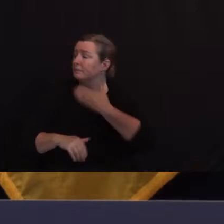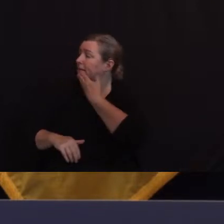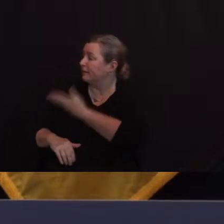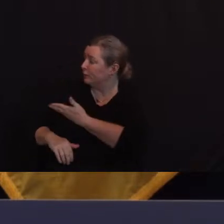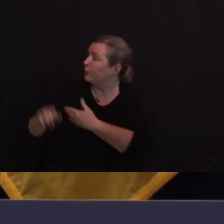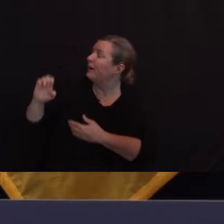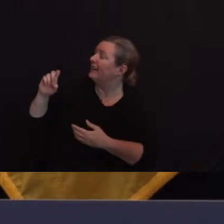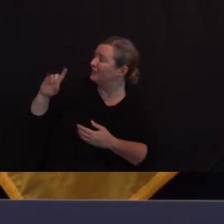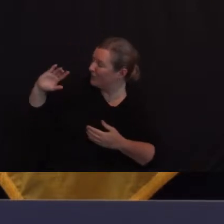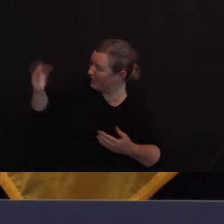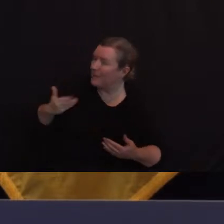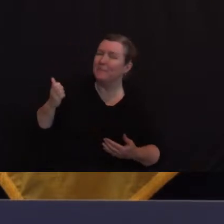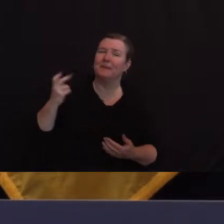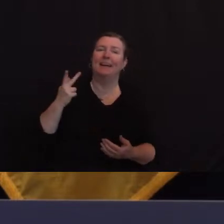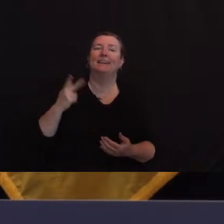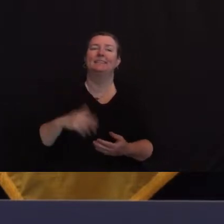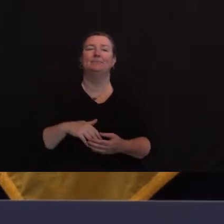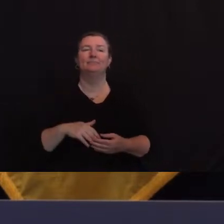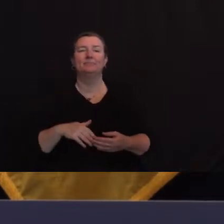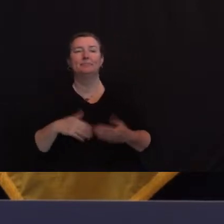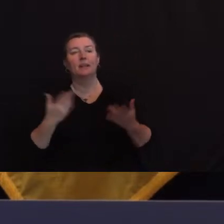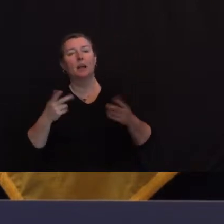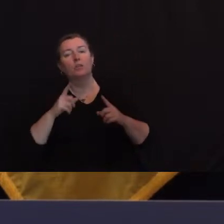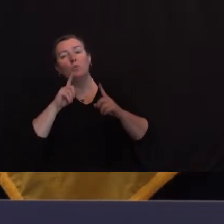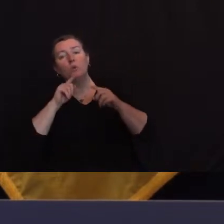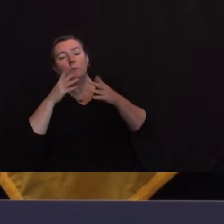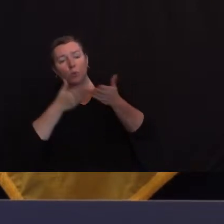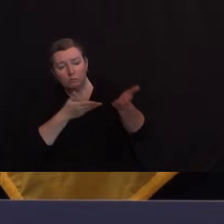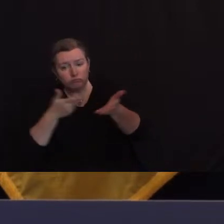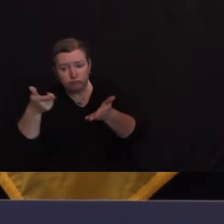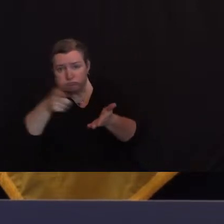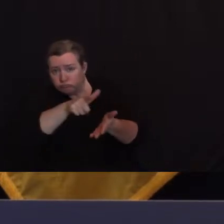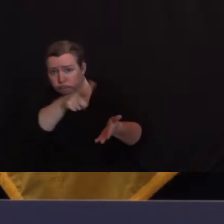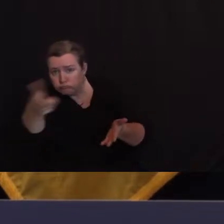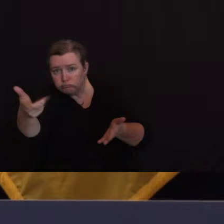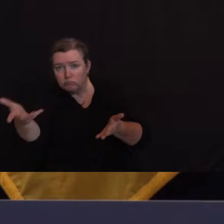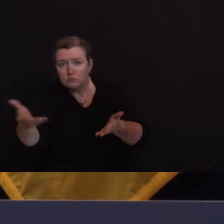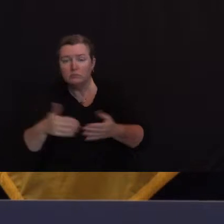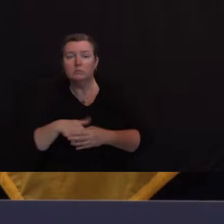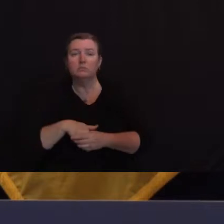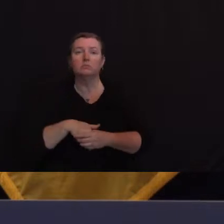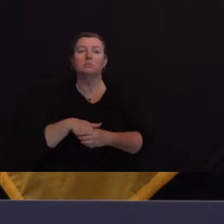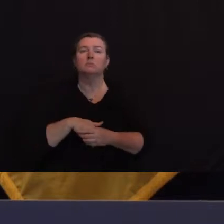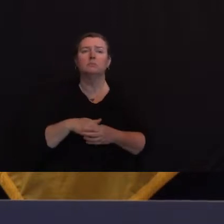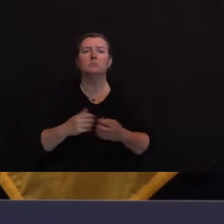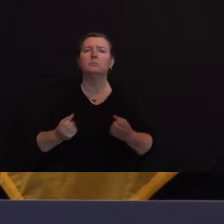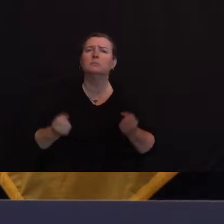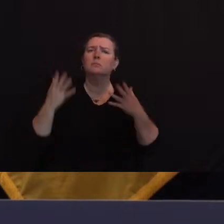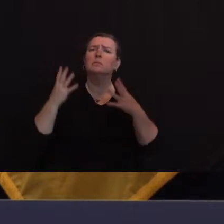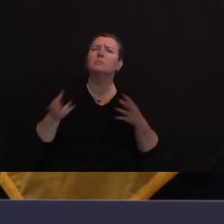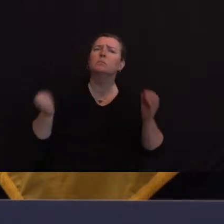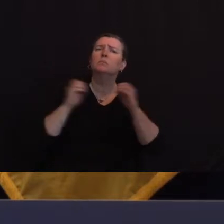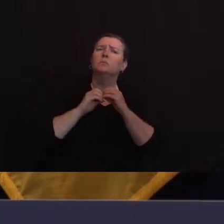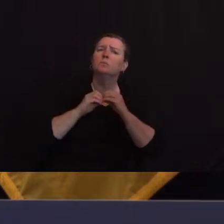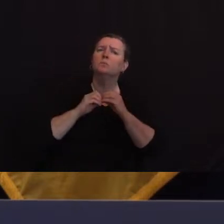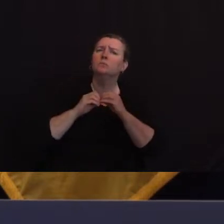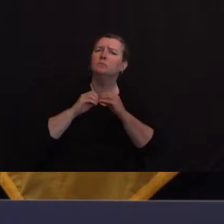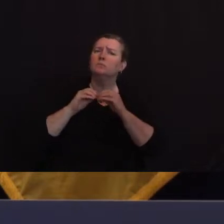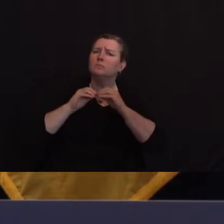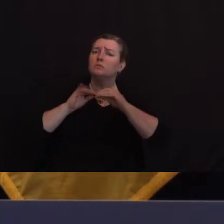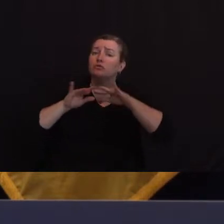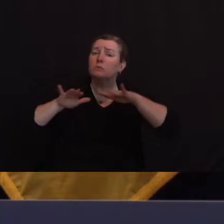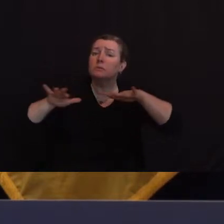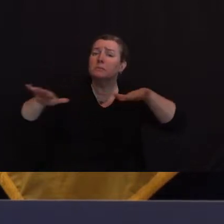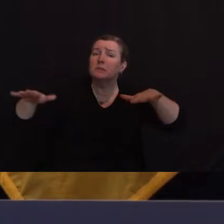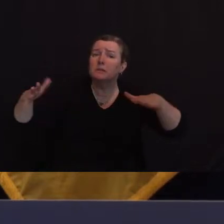Good afternoon, Governor. Dr. Lipschitz, welcome back. Please settle this for us. How much more transmissible is the Delta variant among